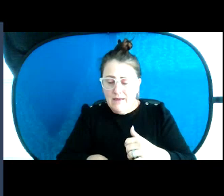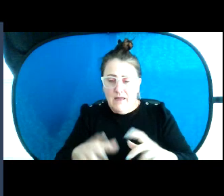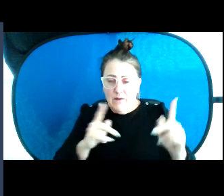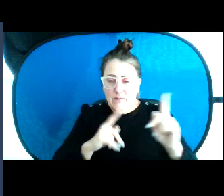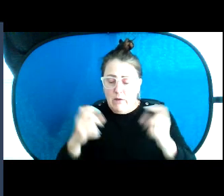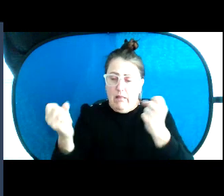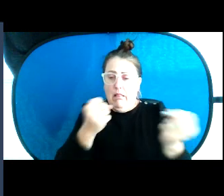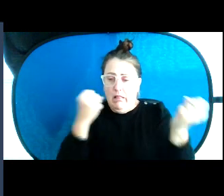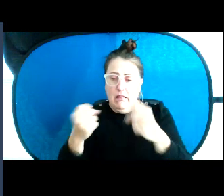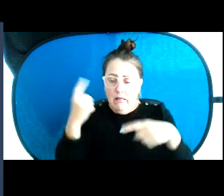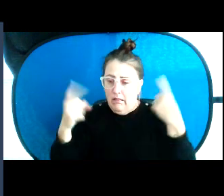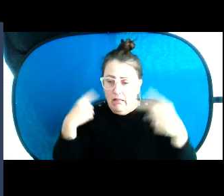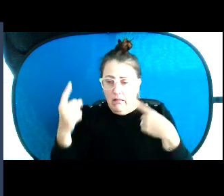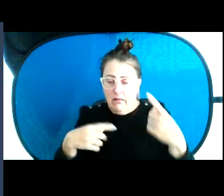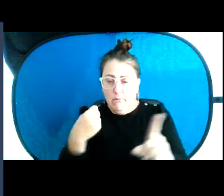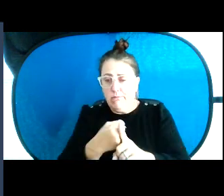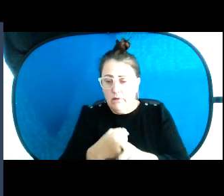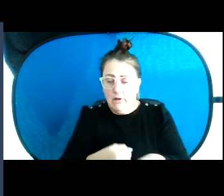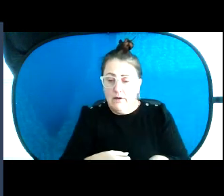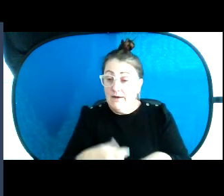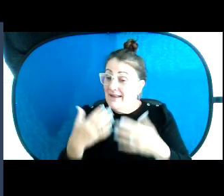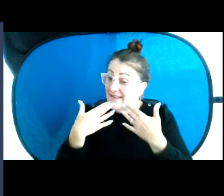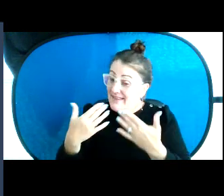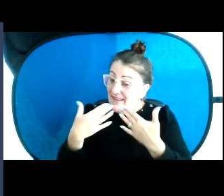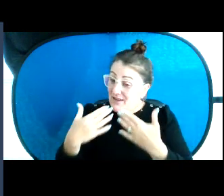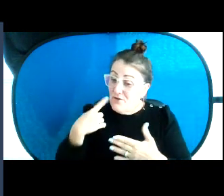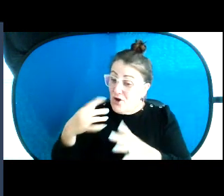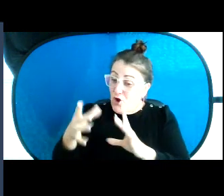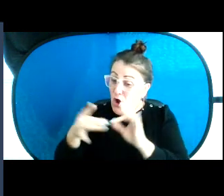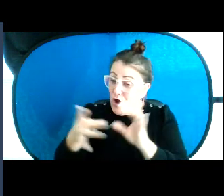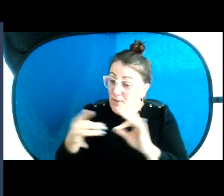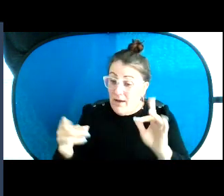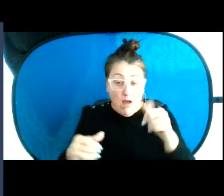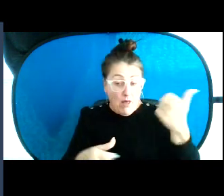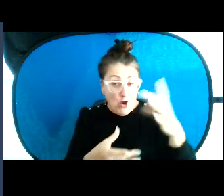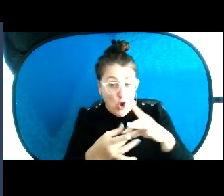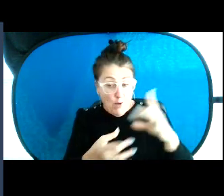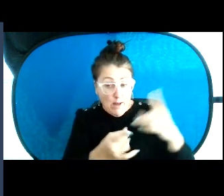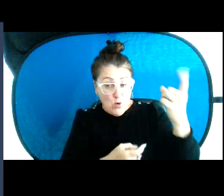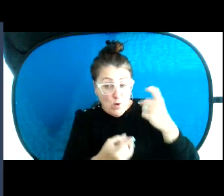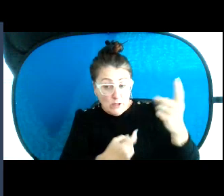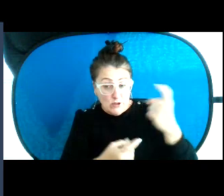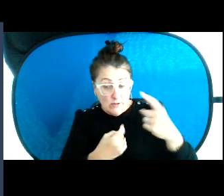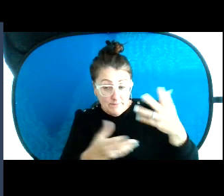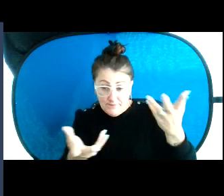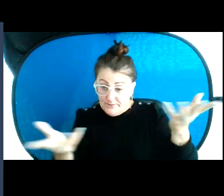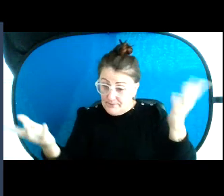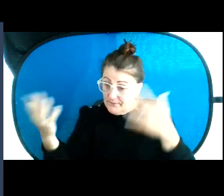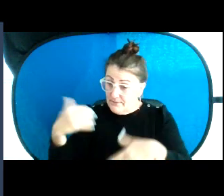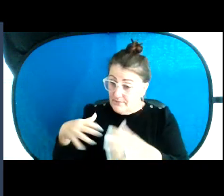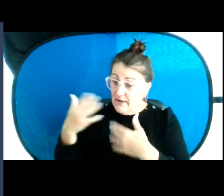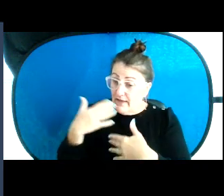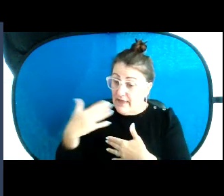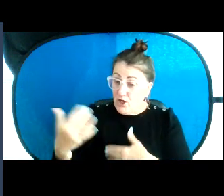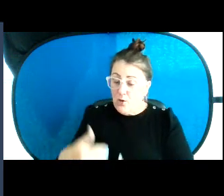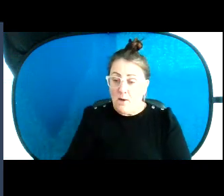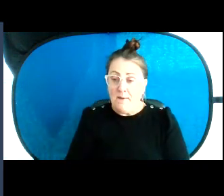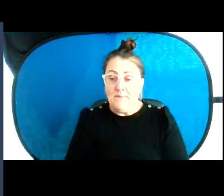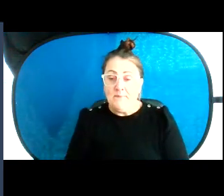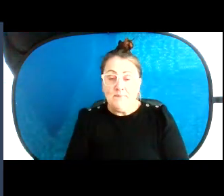Thanks, Commissioner Cruz. +1 and all of that. Any other comments, questions? Thank you. Thank Christine.